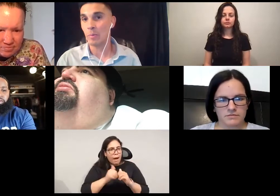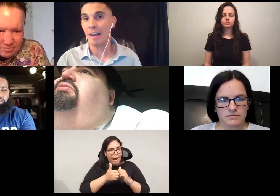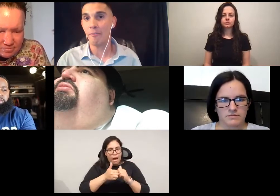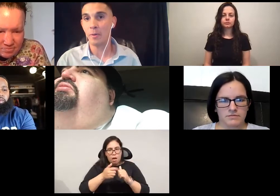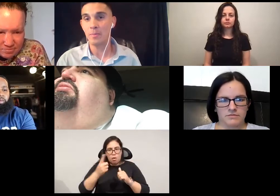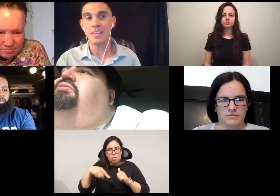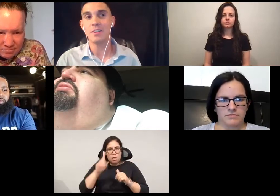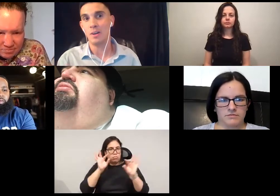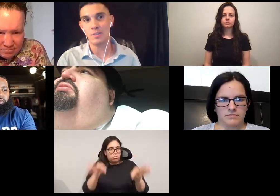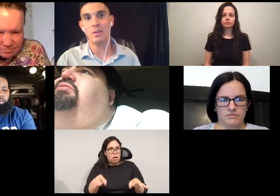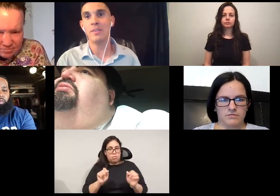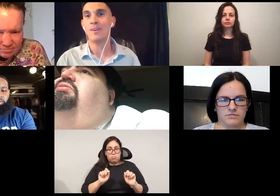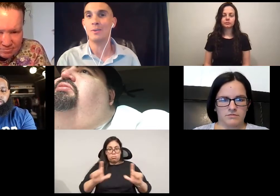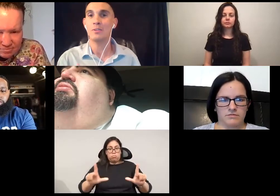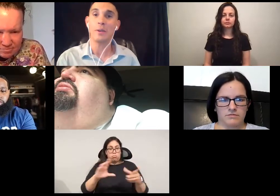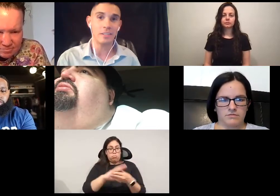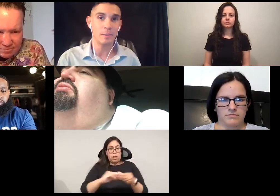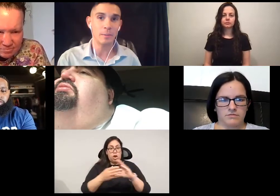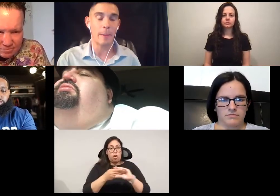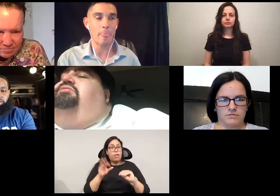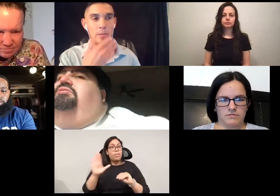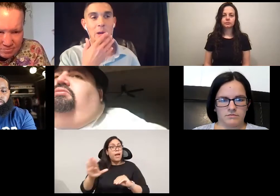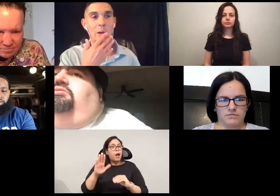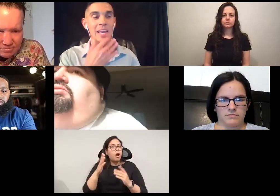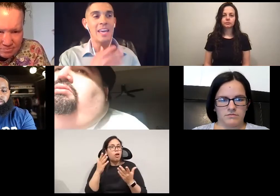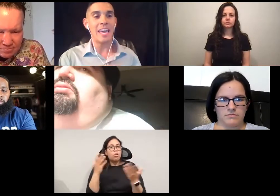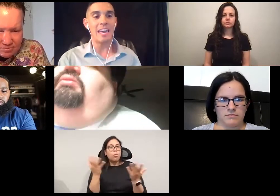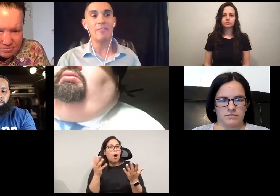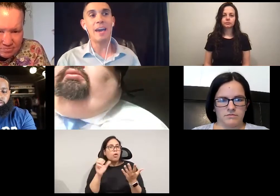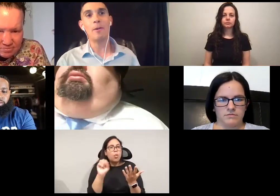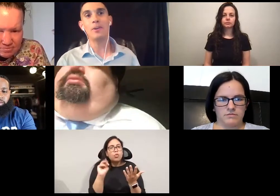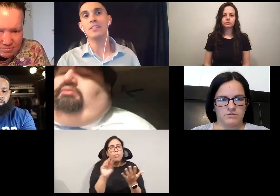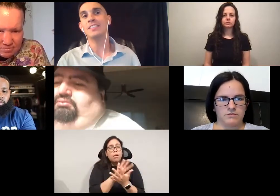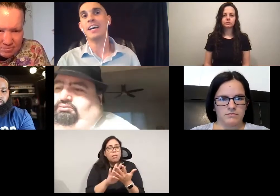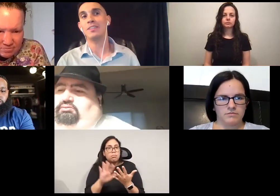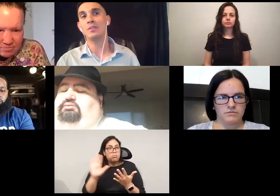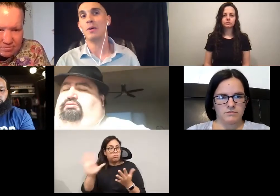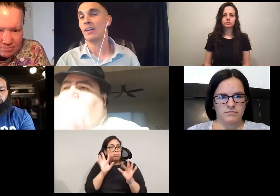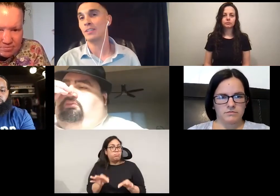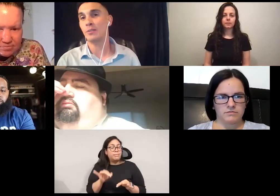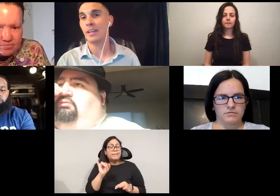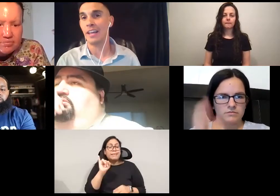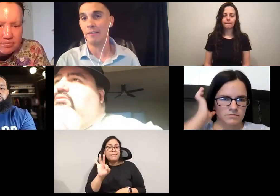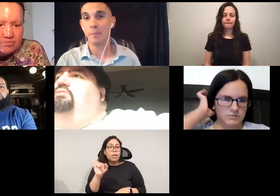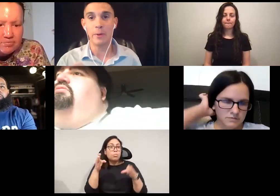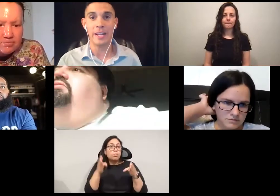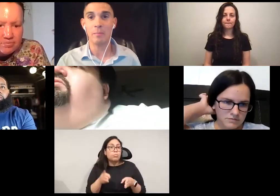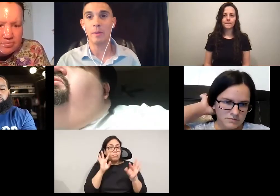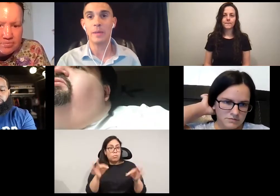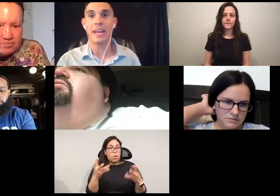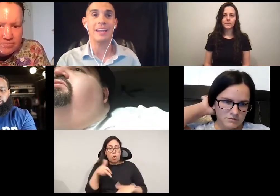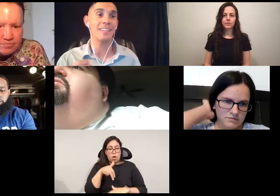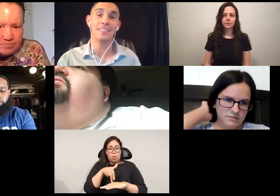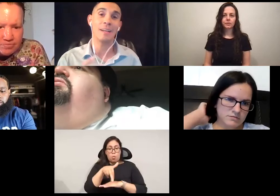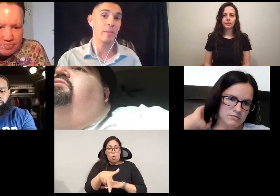on their own platforms is also their own choice, right? So if that person decides to walk in a straight line from point A to